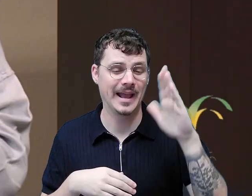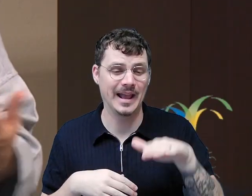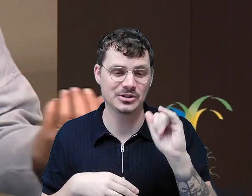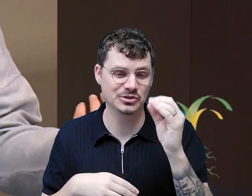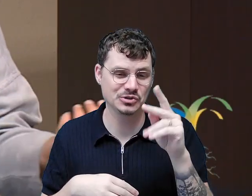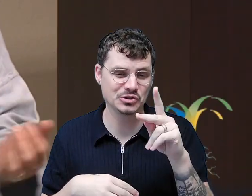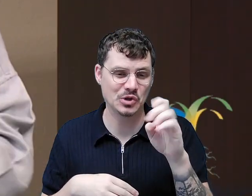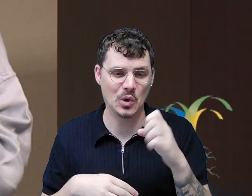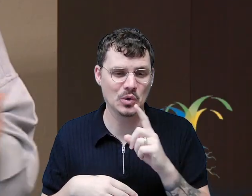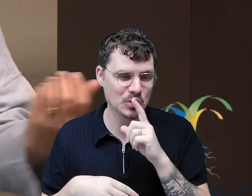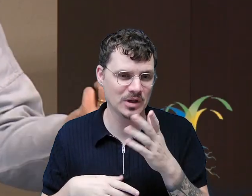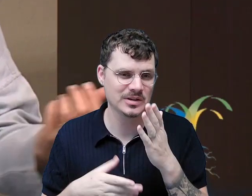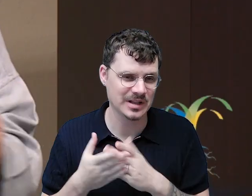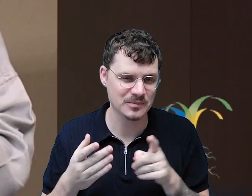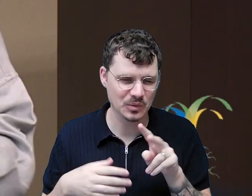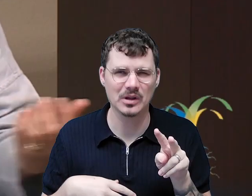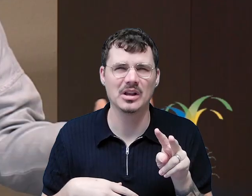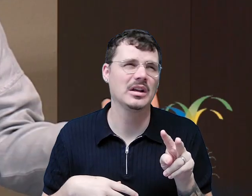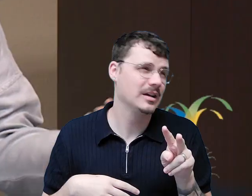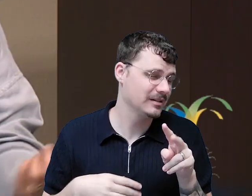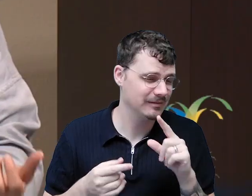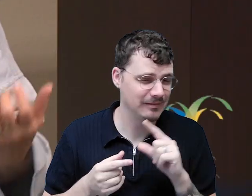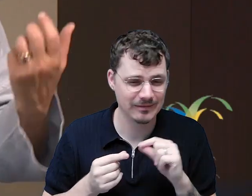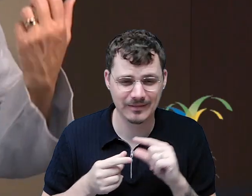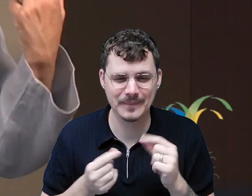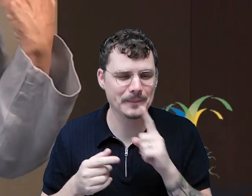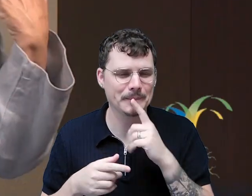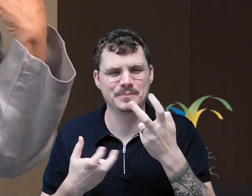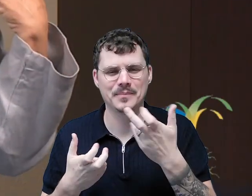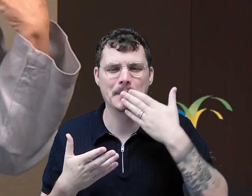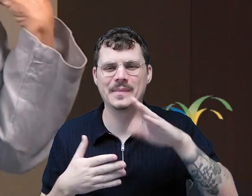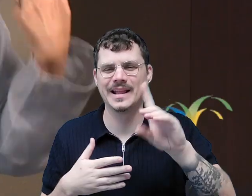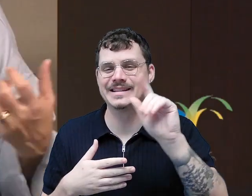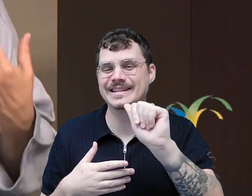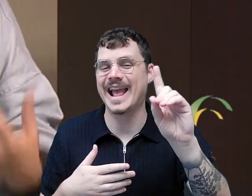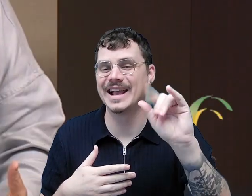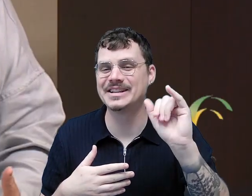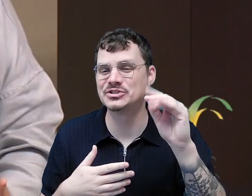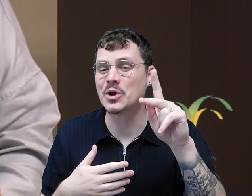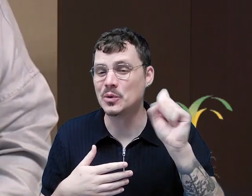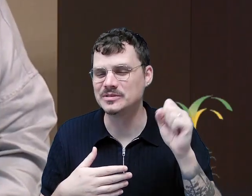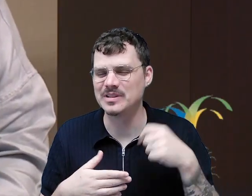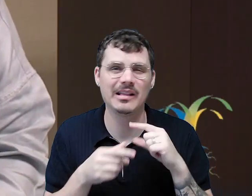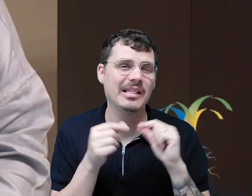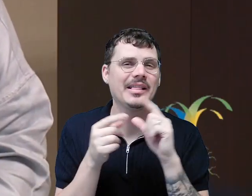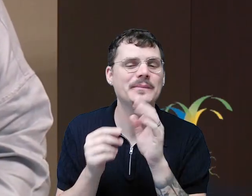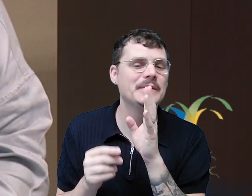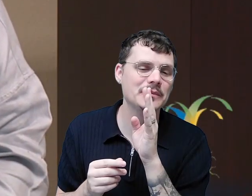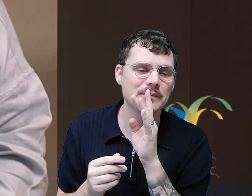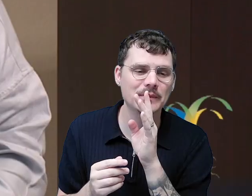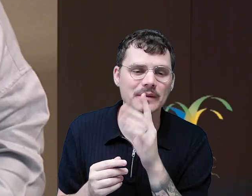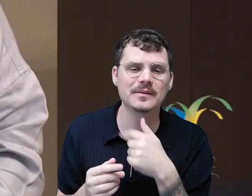horrible jokes to his bedroom. I mean, really groaner, bad dad jokes,